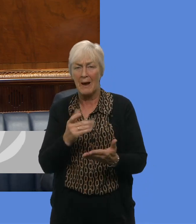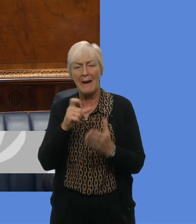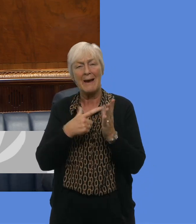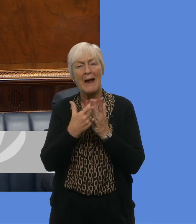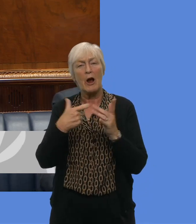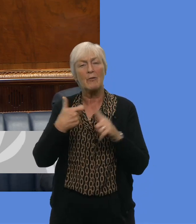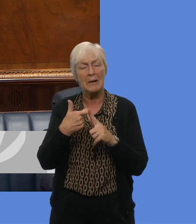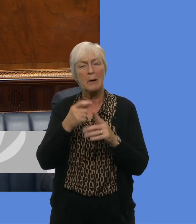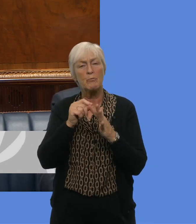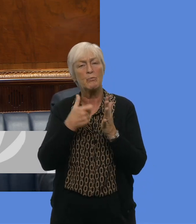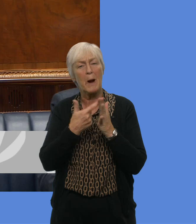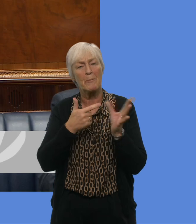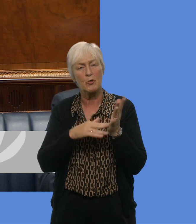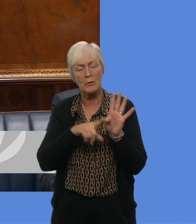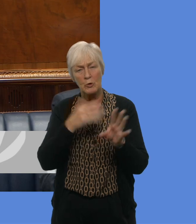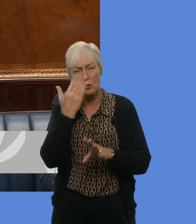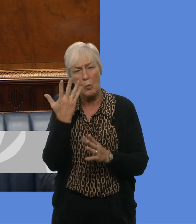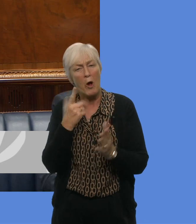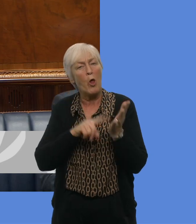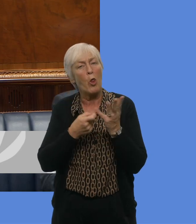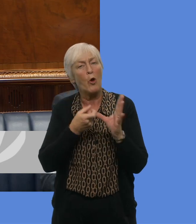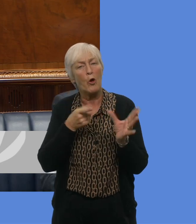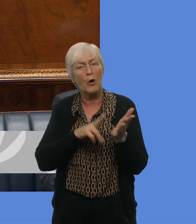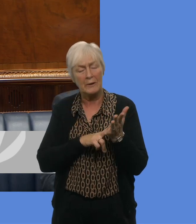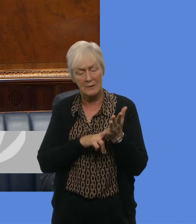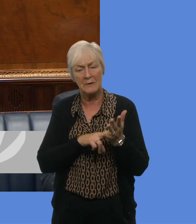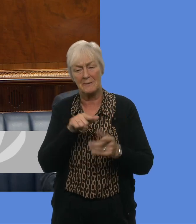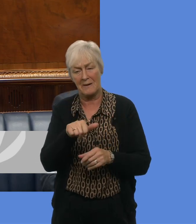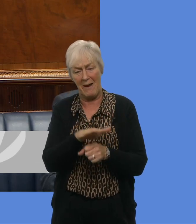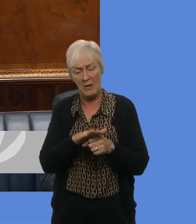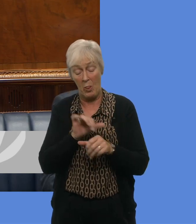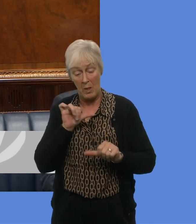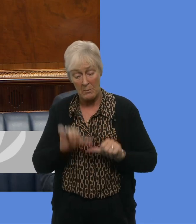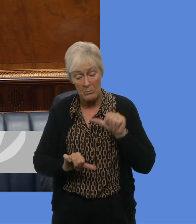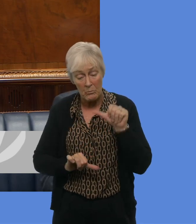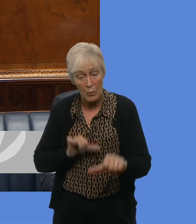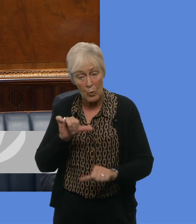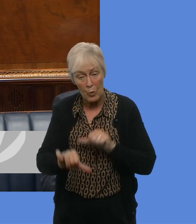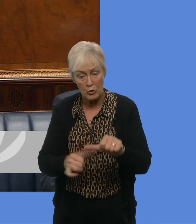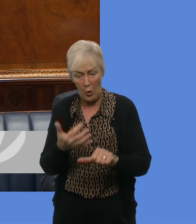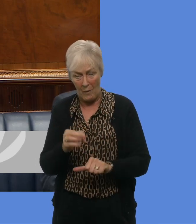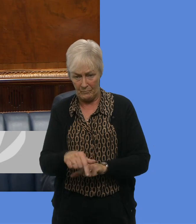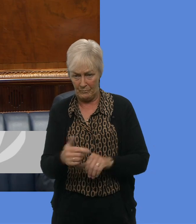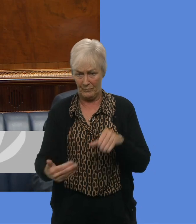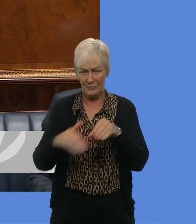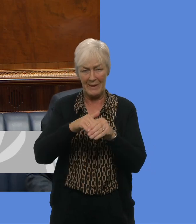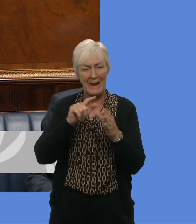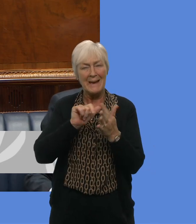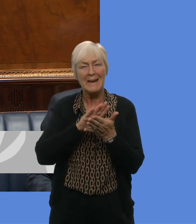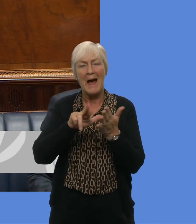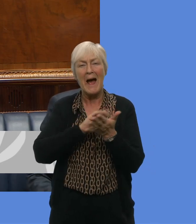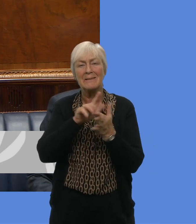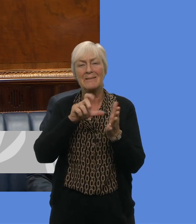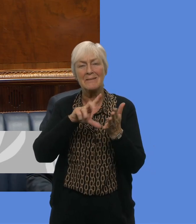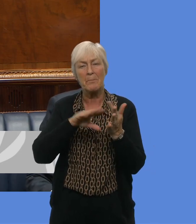School in Lurgan, where the process of getting the school enhancement programme has gone on